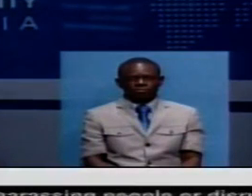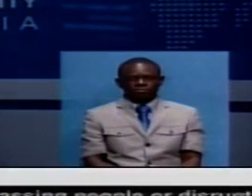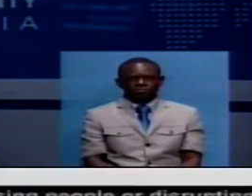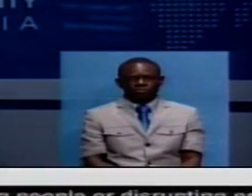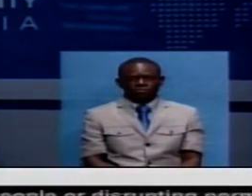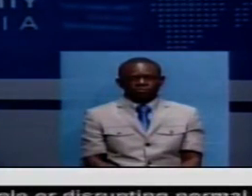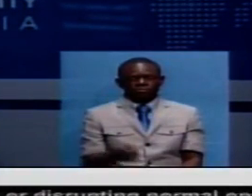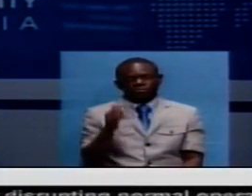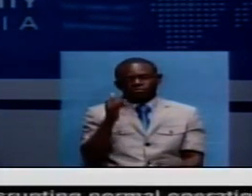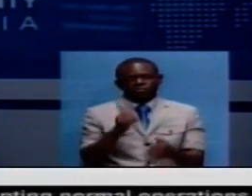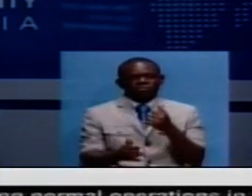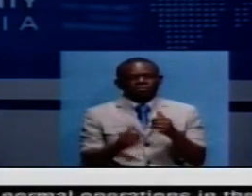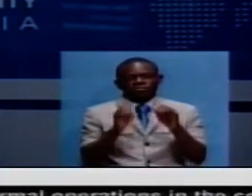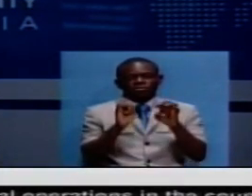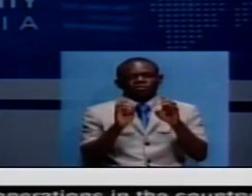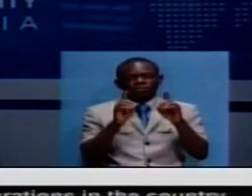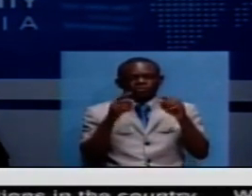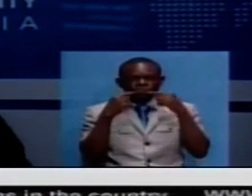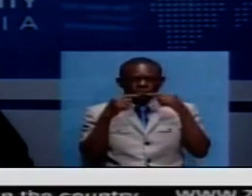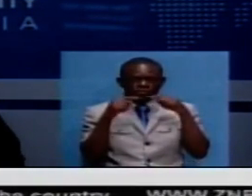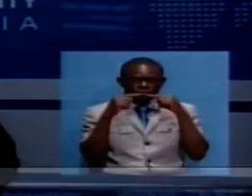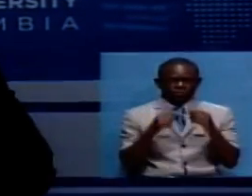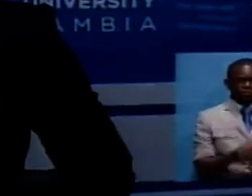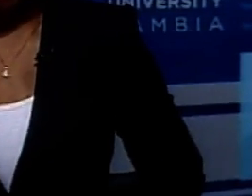Well, that's it. That's our education news for tonight.